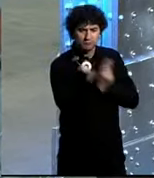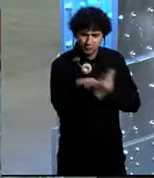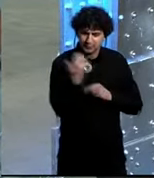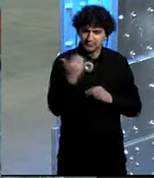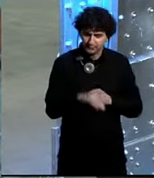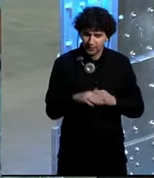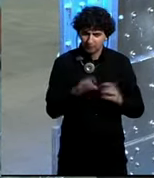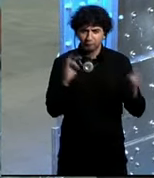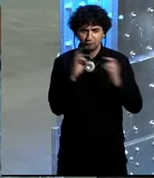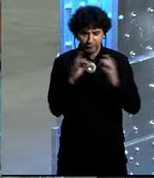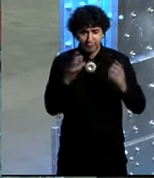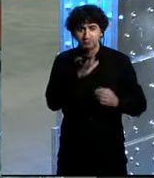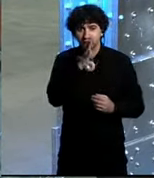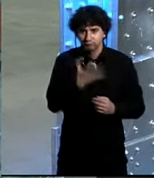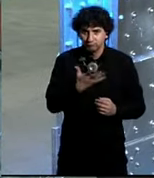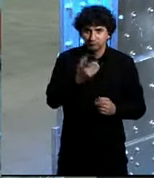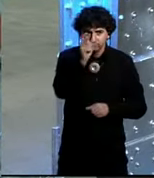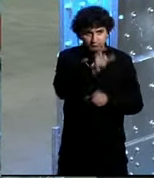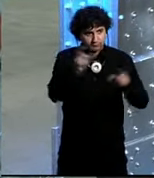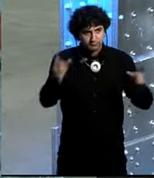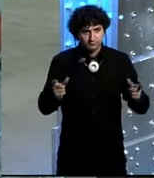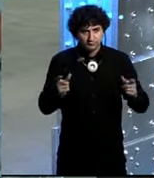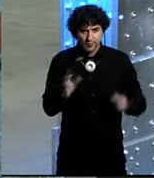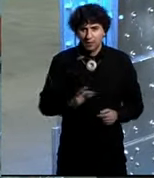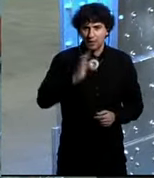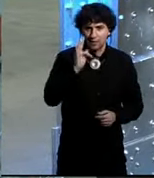social response from the people.